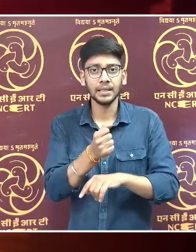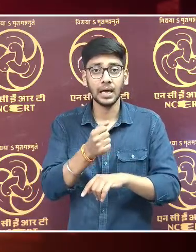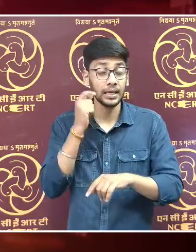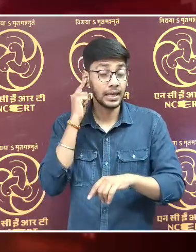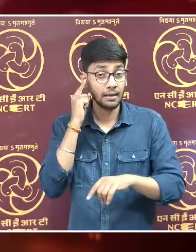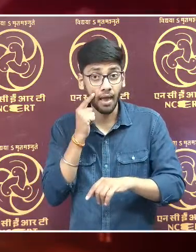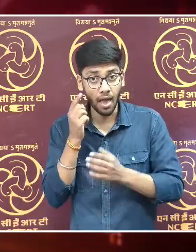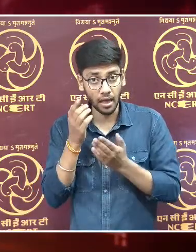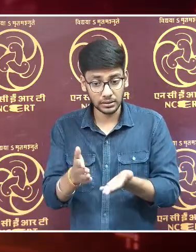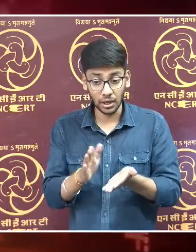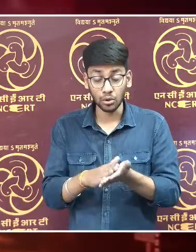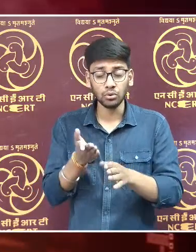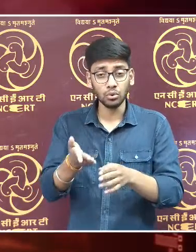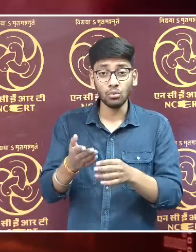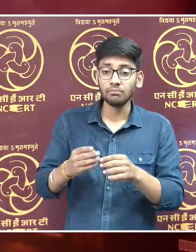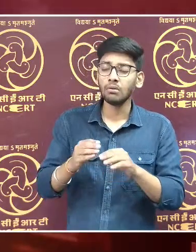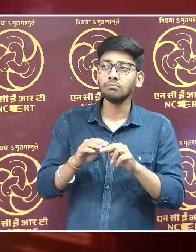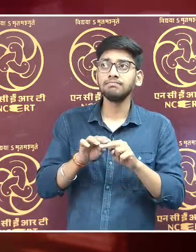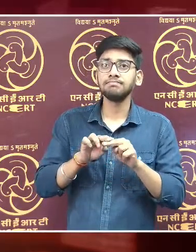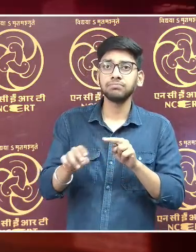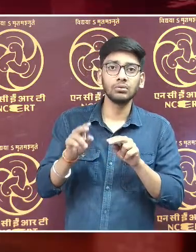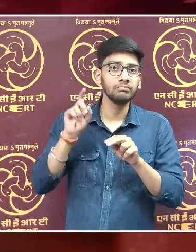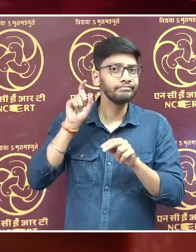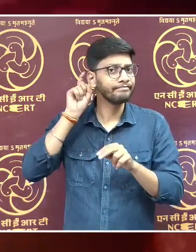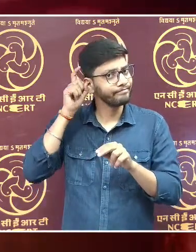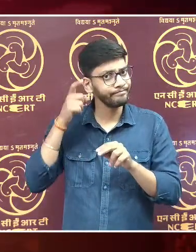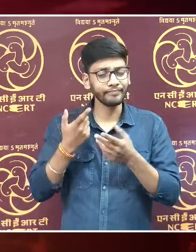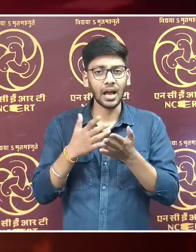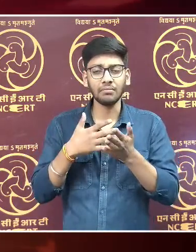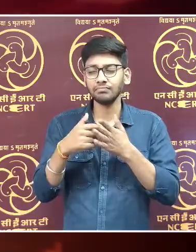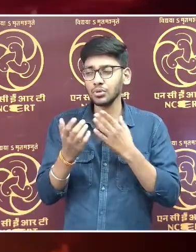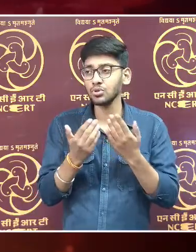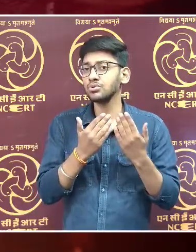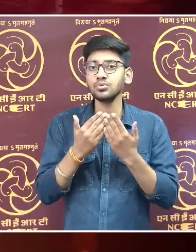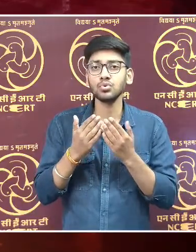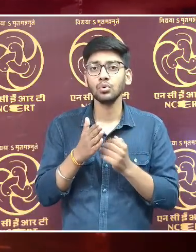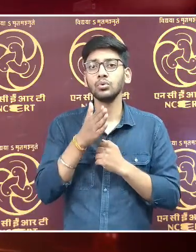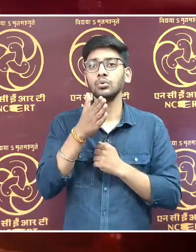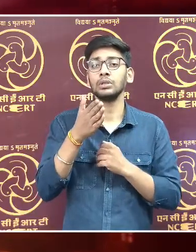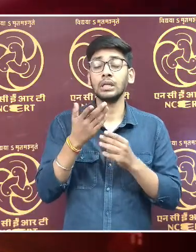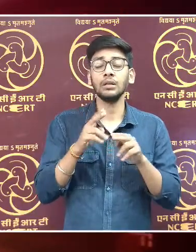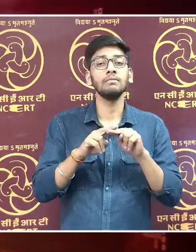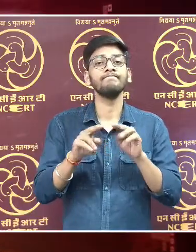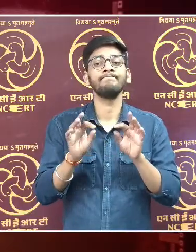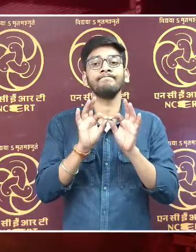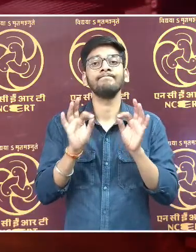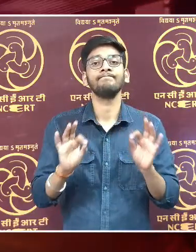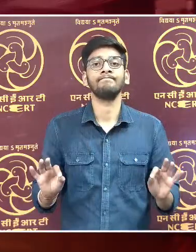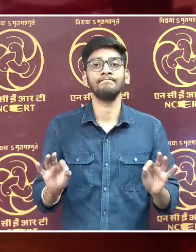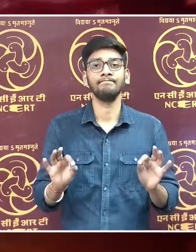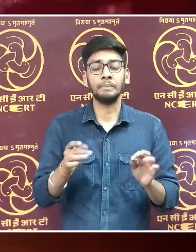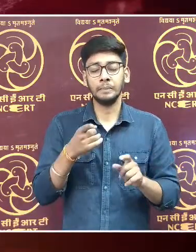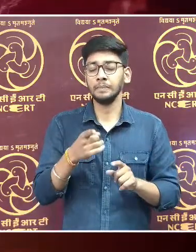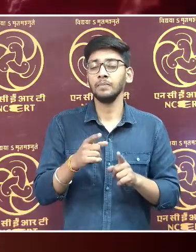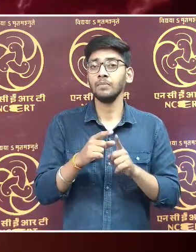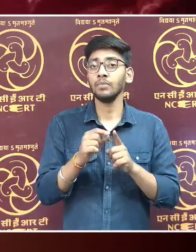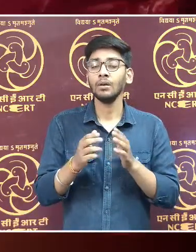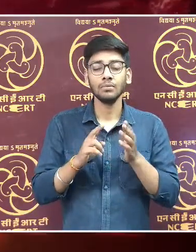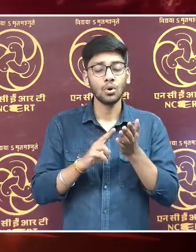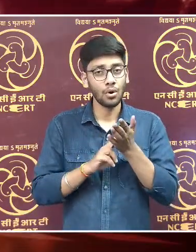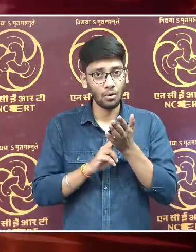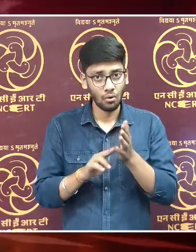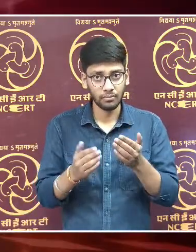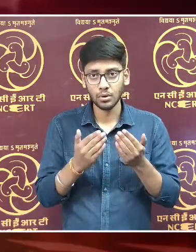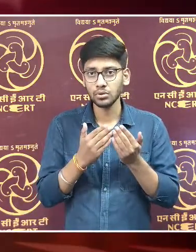and appliances, we can send before they go to a school. We wanted it to be completed. So they have to go to a normal school